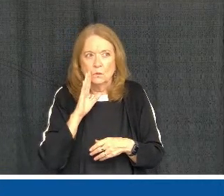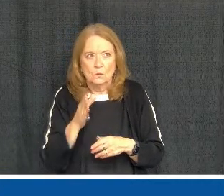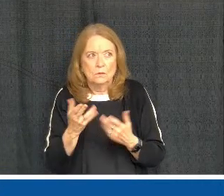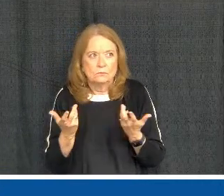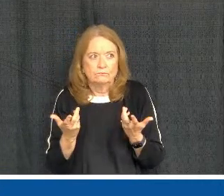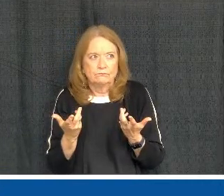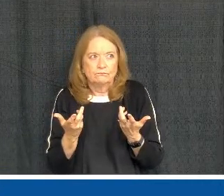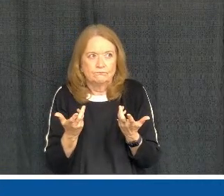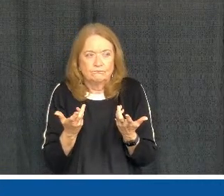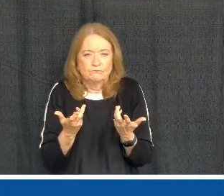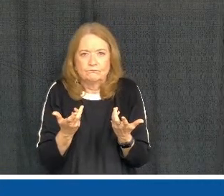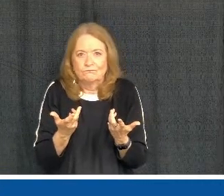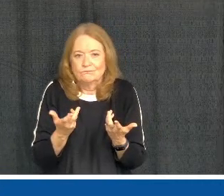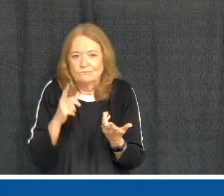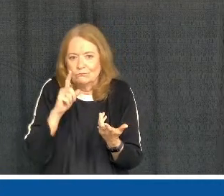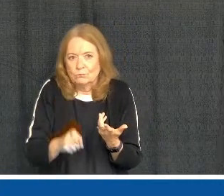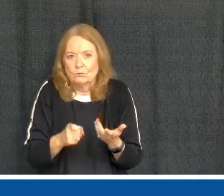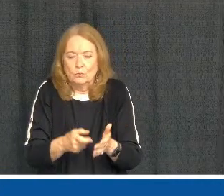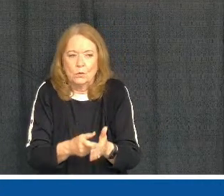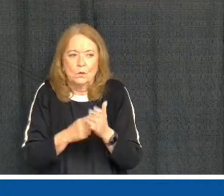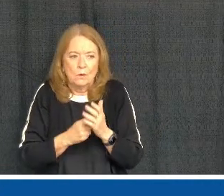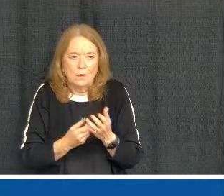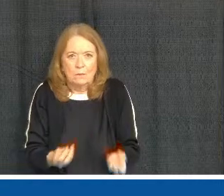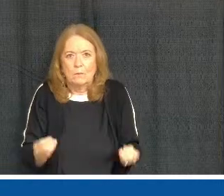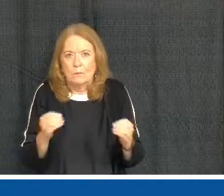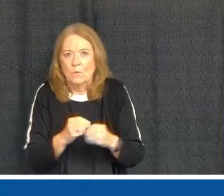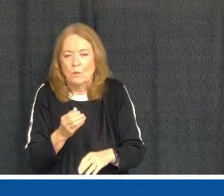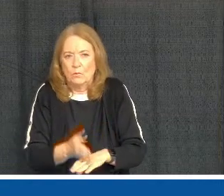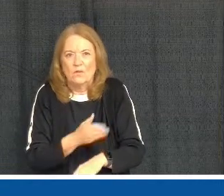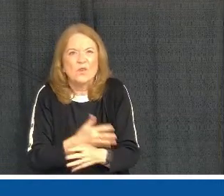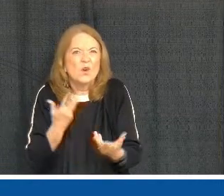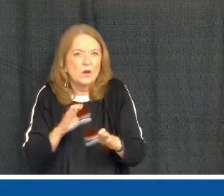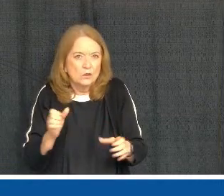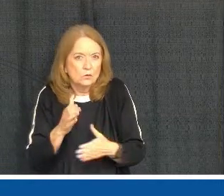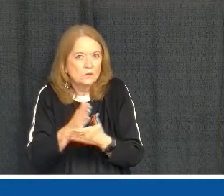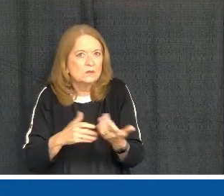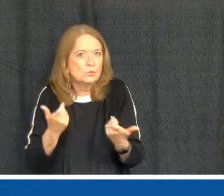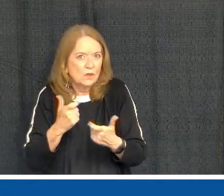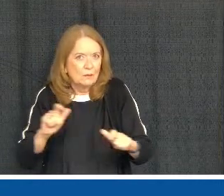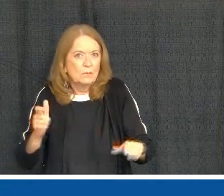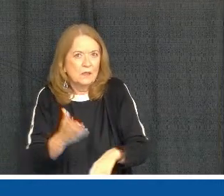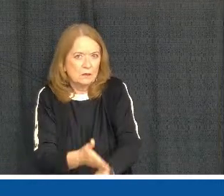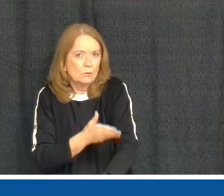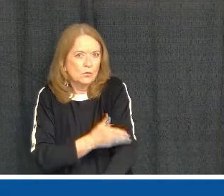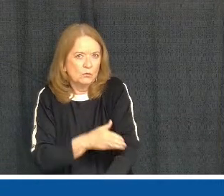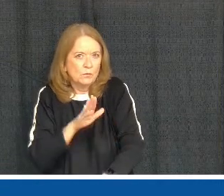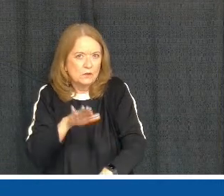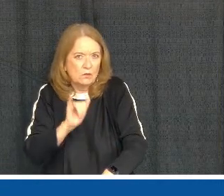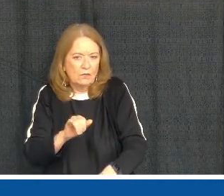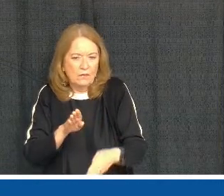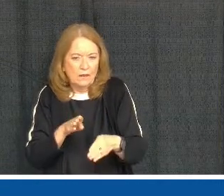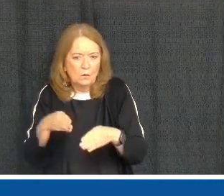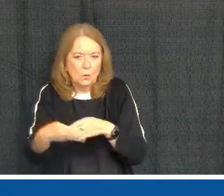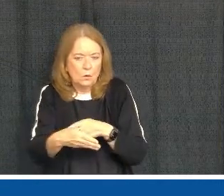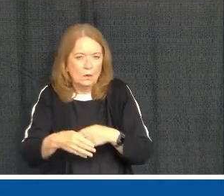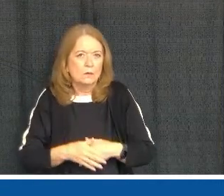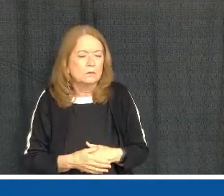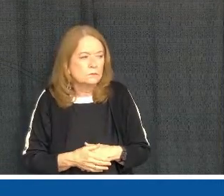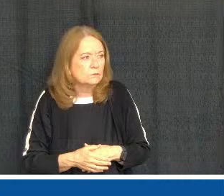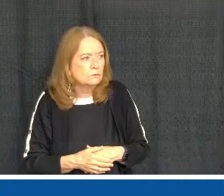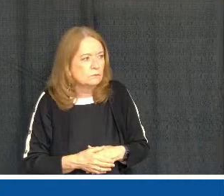scale for any additional improvements. They're already going to do some pretty big improvements around that corner. Okay. because that's a dangerous hot